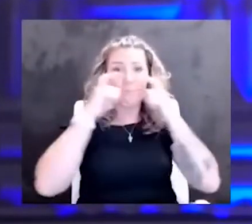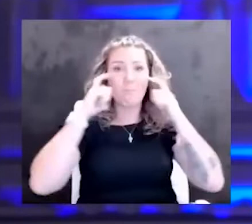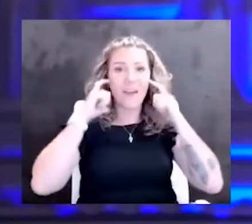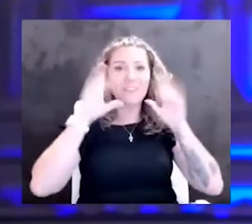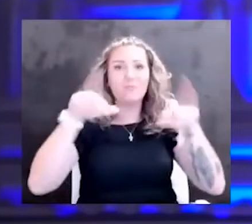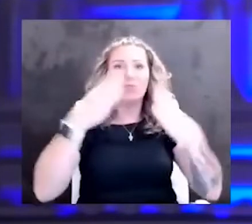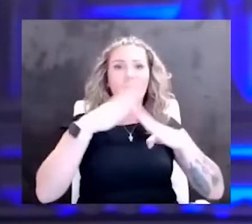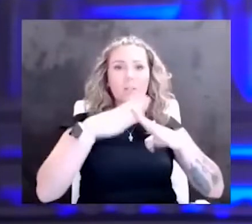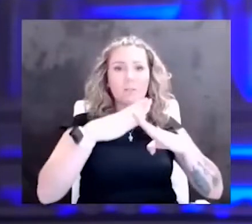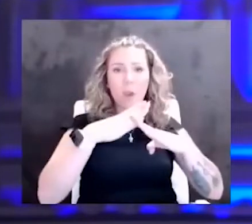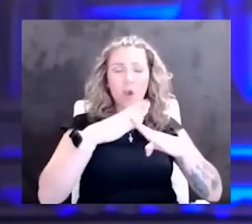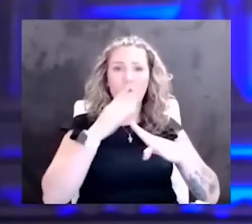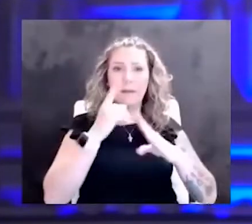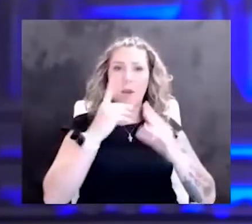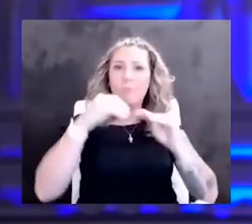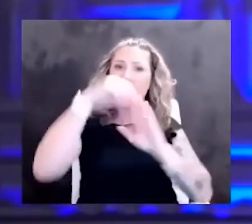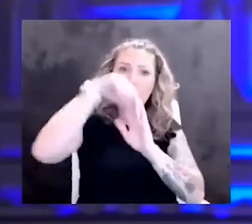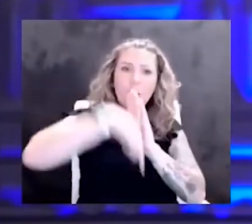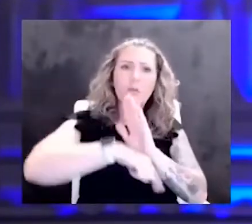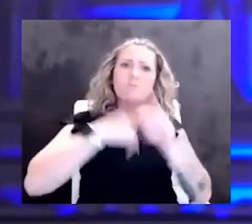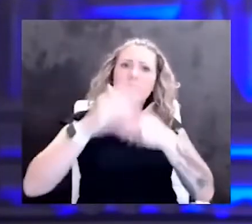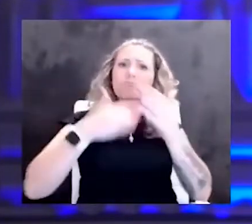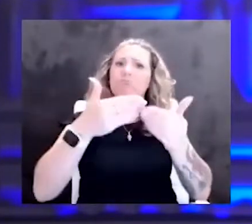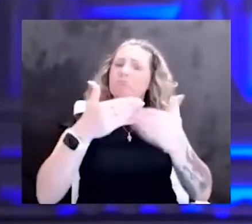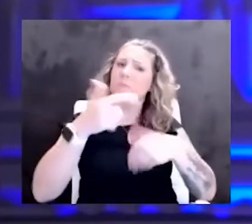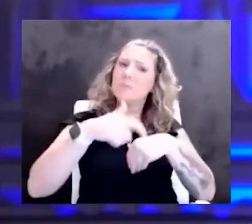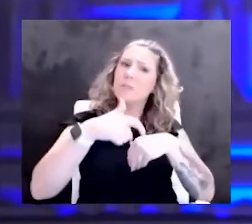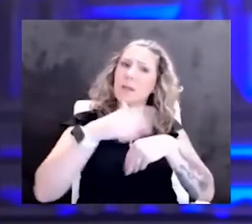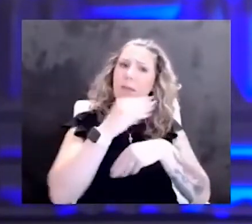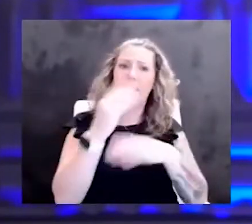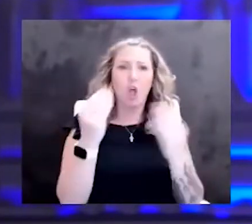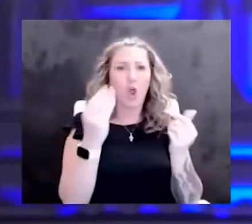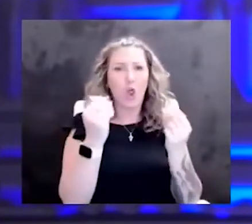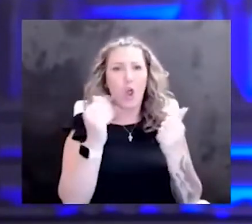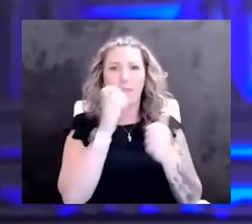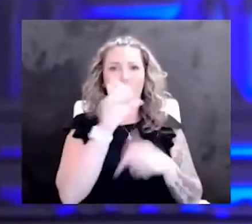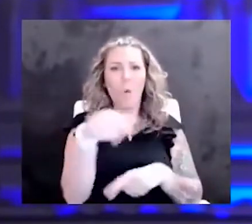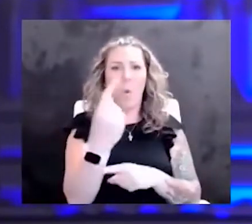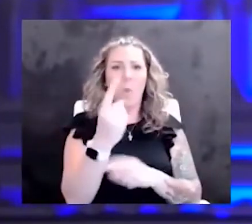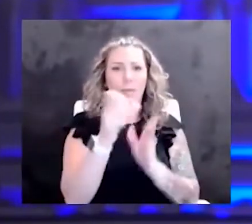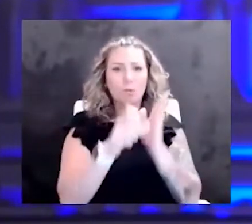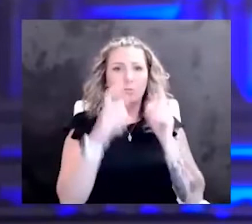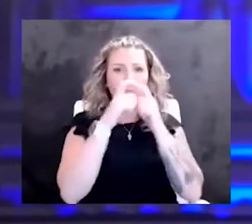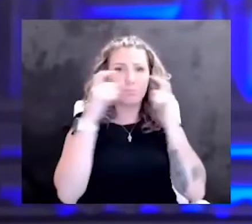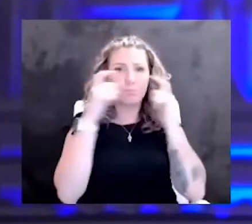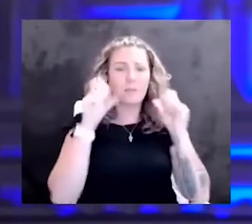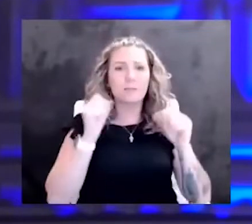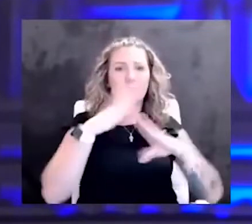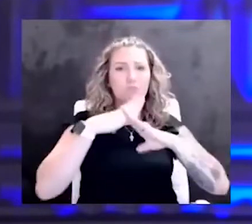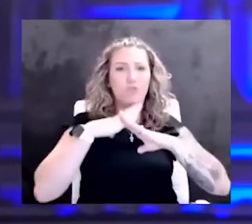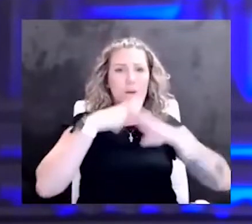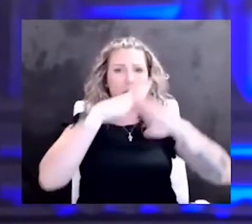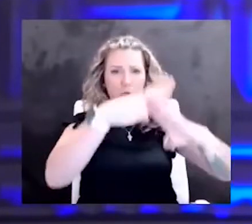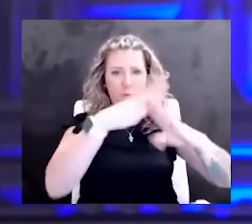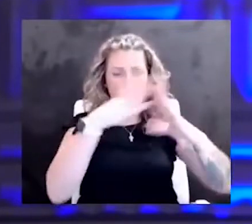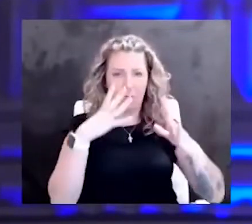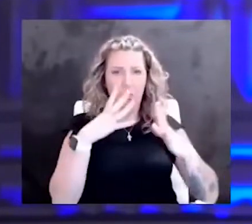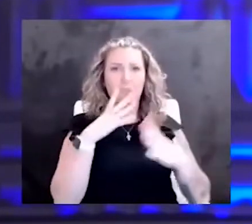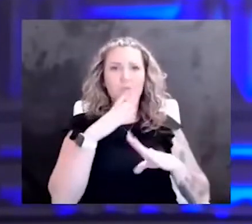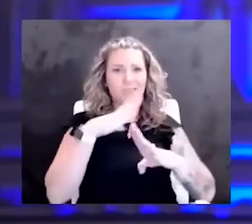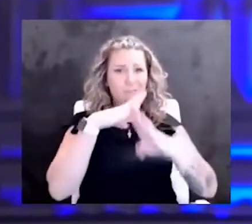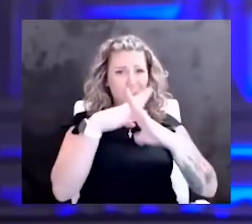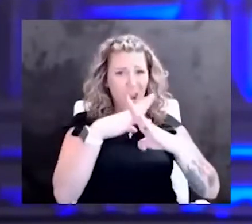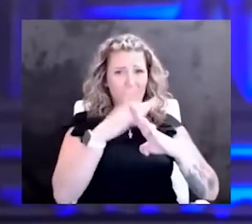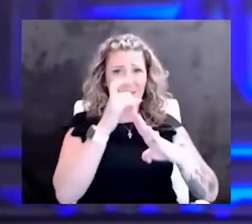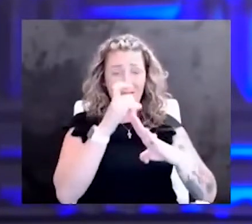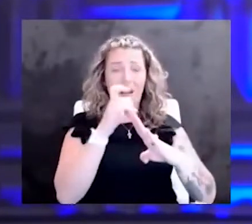into this, we also understood that even cloth masks, not just surgical masks, can protect the wearer as well. So it is a barrier, so you're not expressing the virus